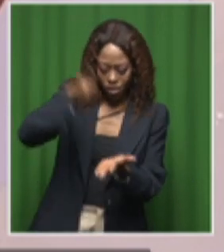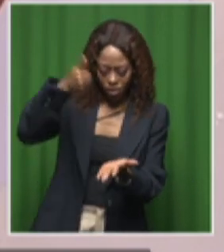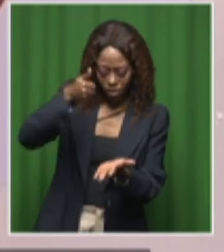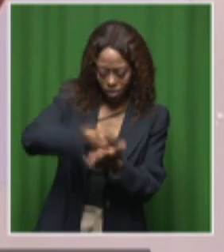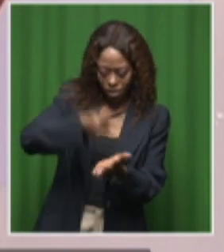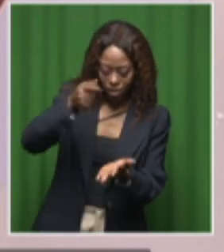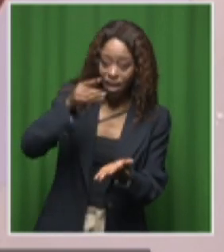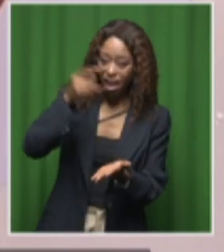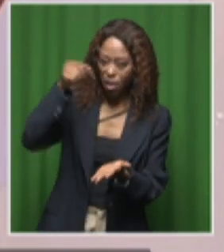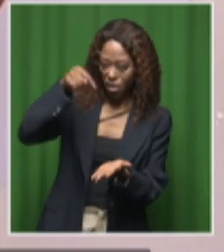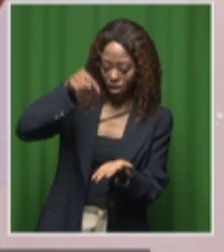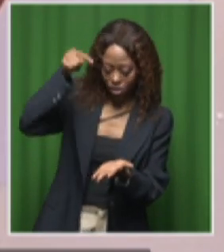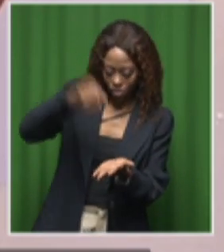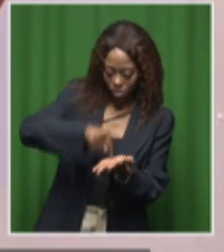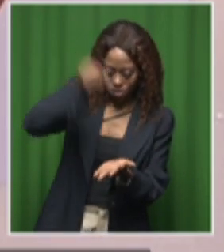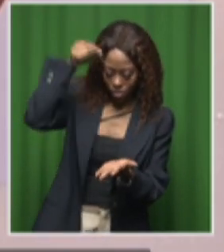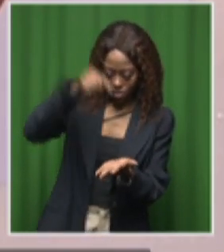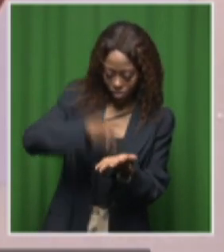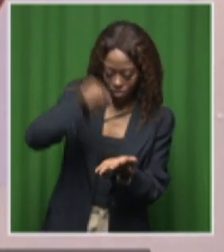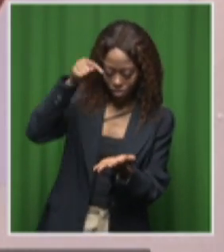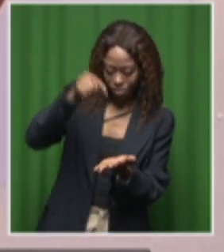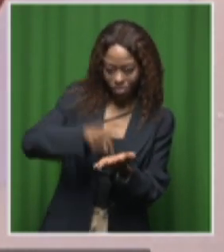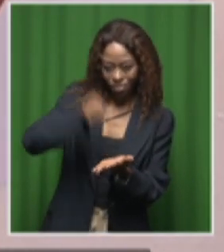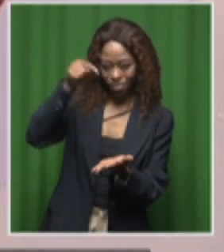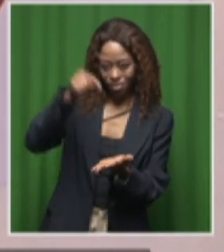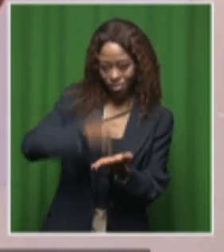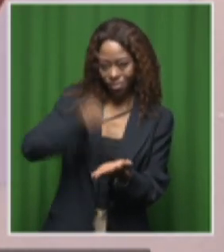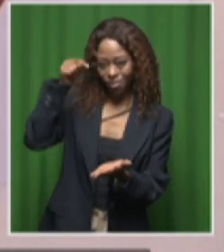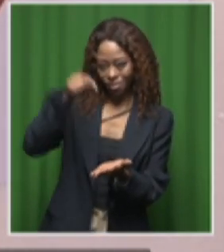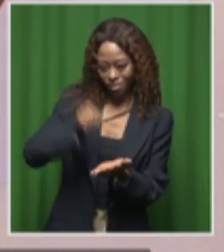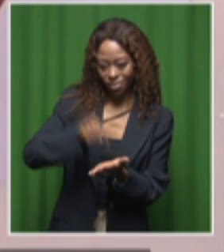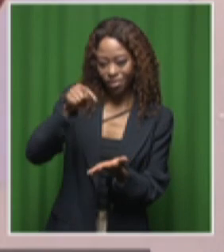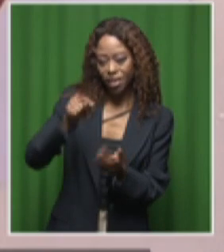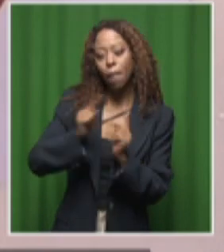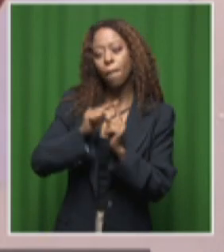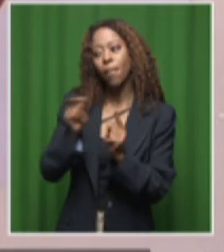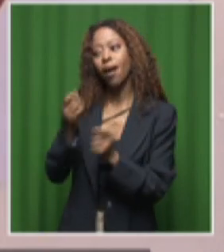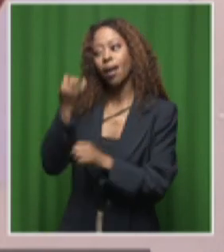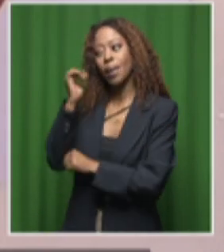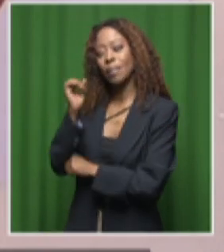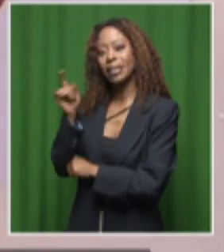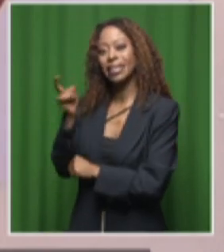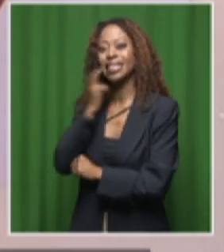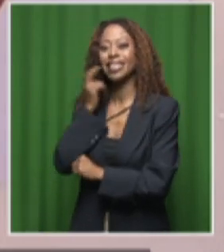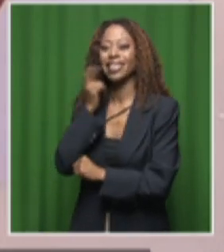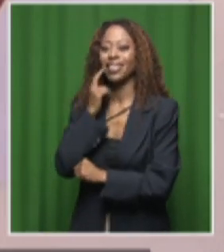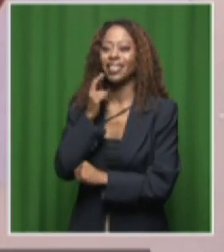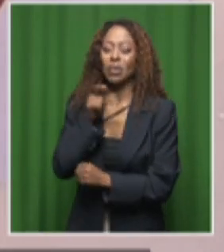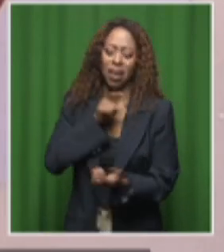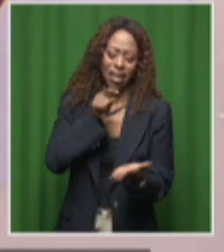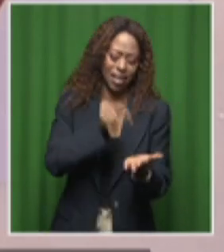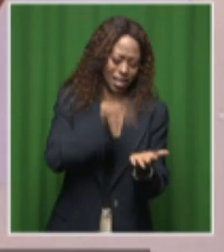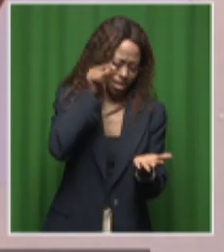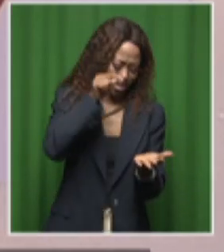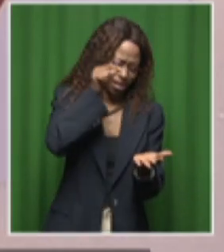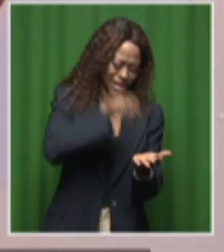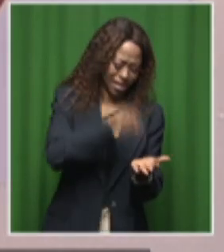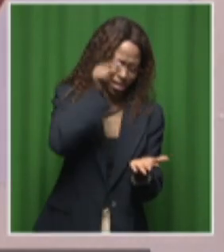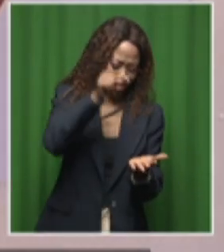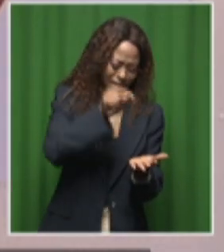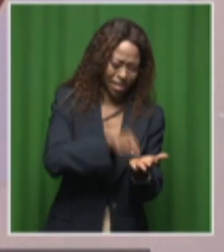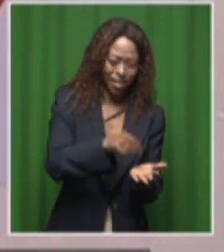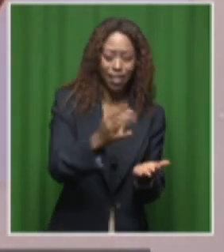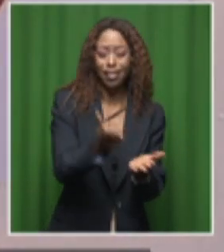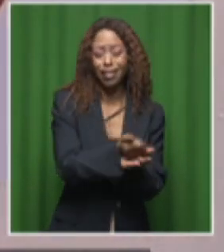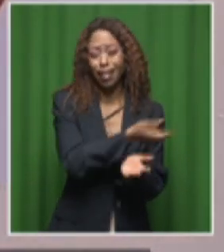way to make rugs. And the tufting guns have made everything easier from punch needling, because that takes